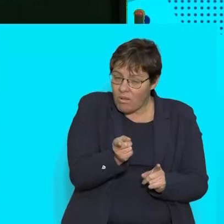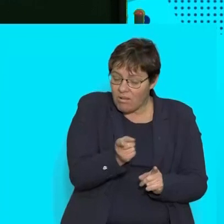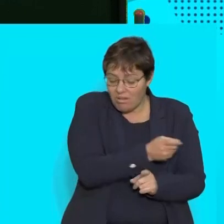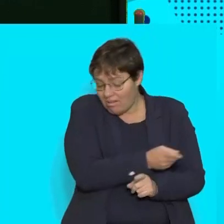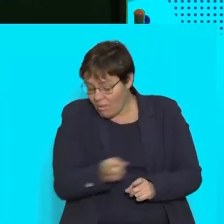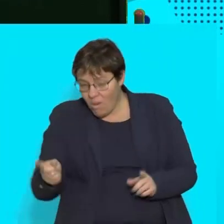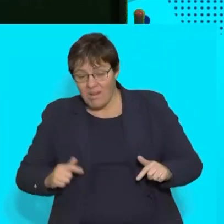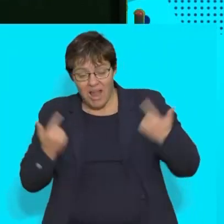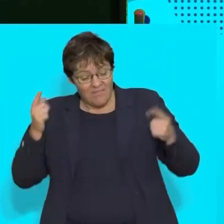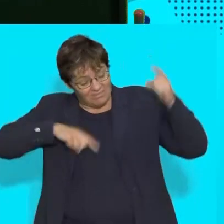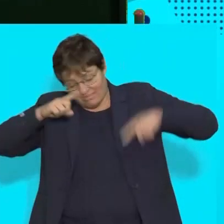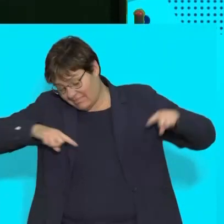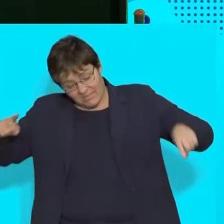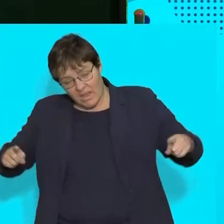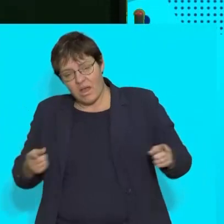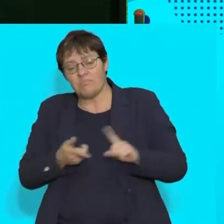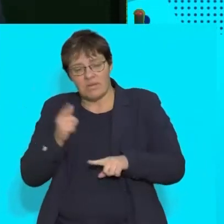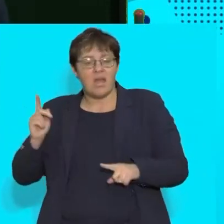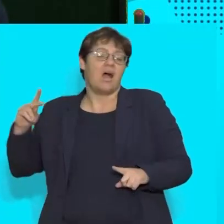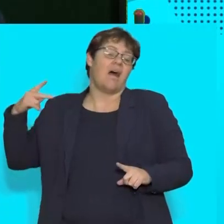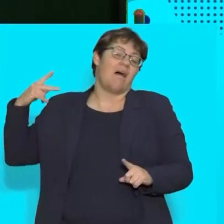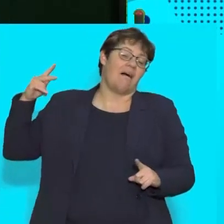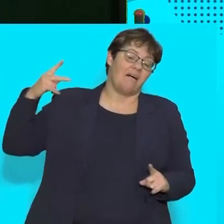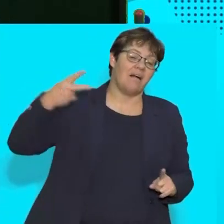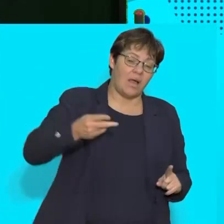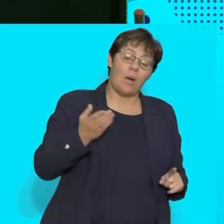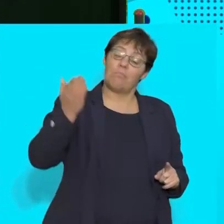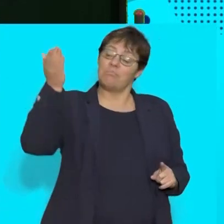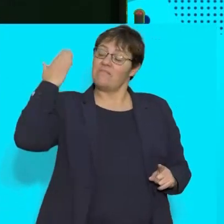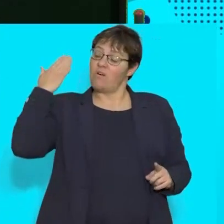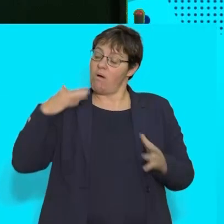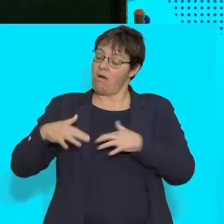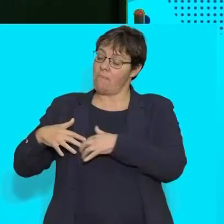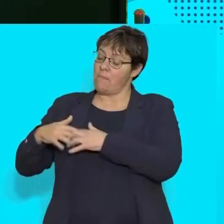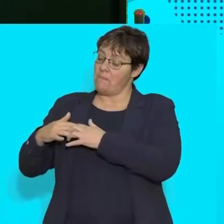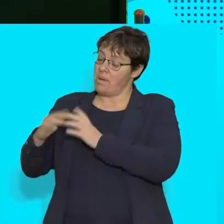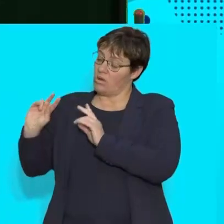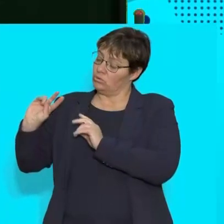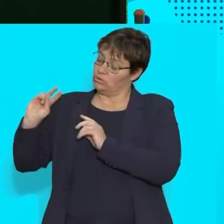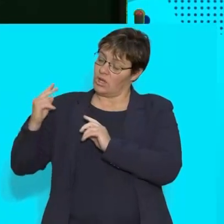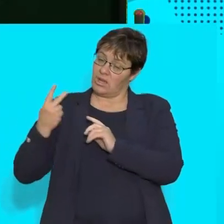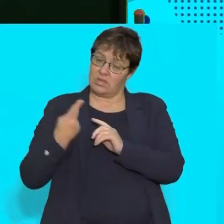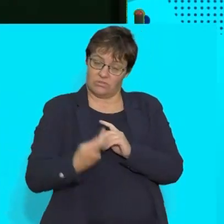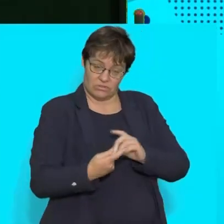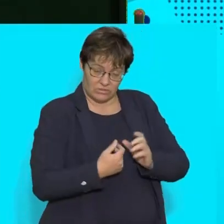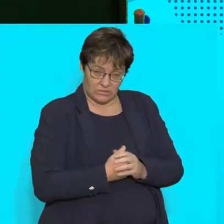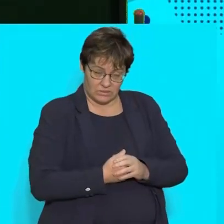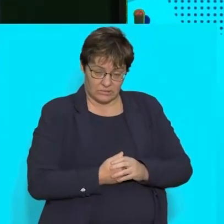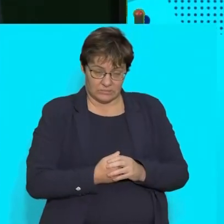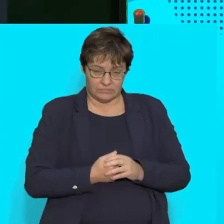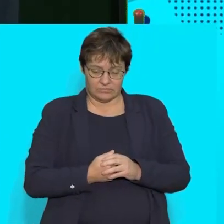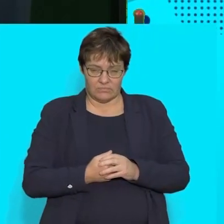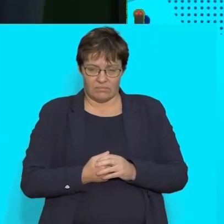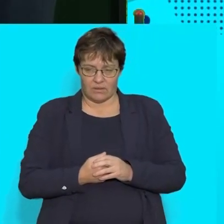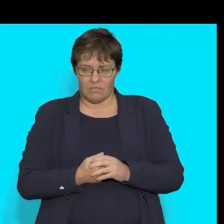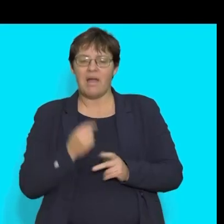the other descended from something that previously existed. Let's unpack that. I'll repeat